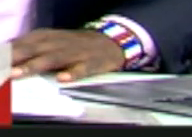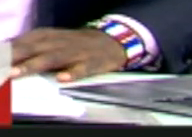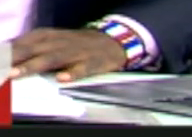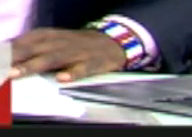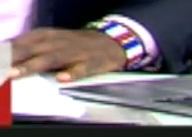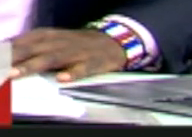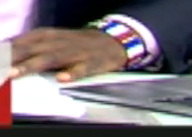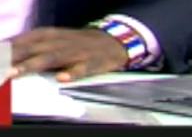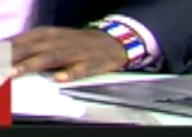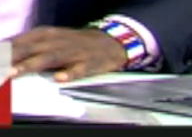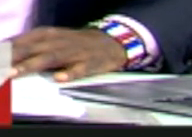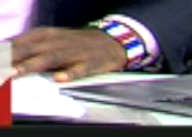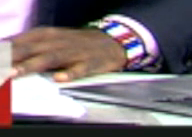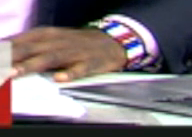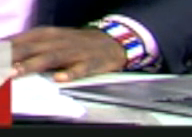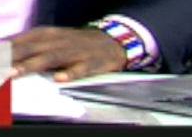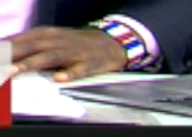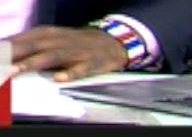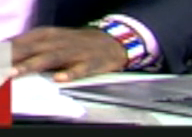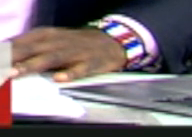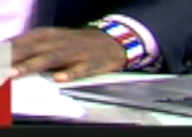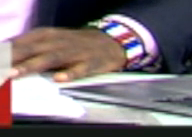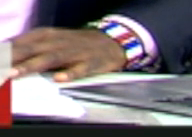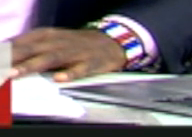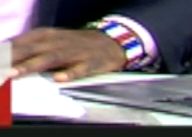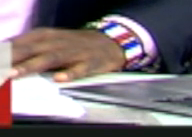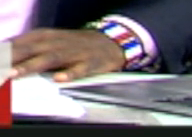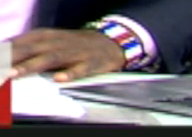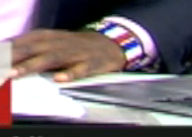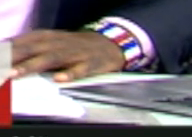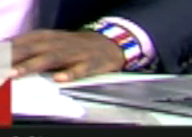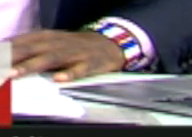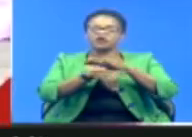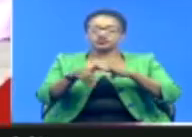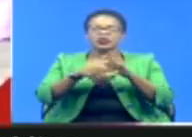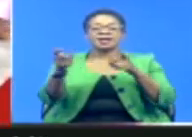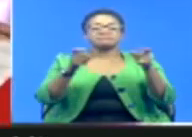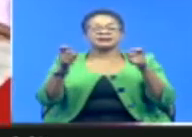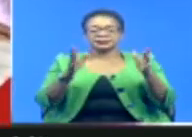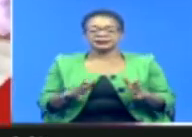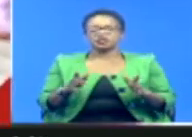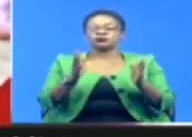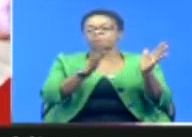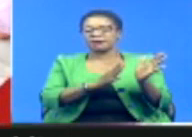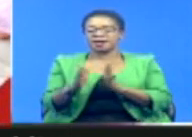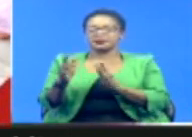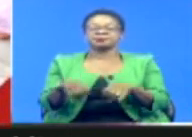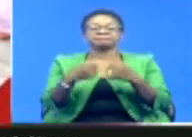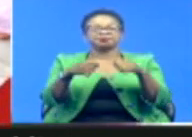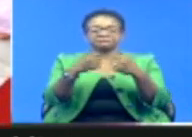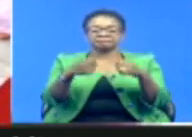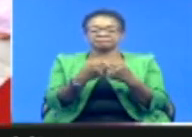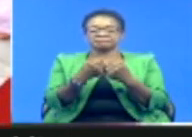Munya accuses his competitors in Jubilee of using the provincial administration to plan the disruptions with the aim of painting him